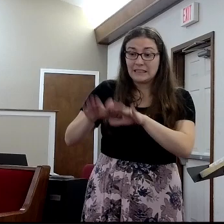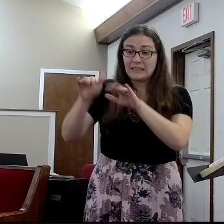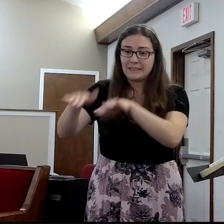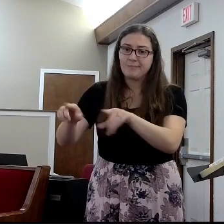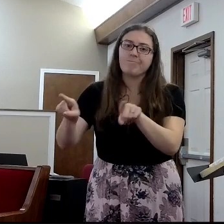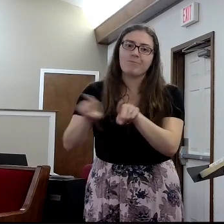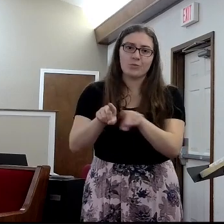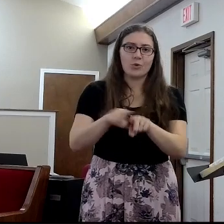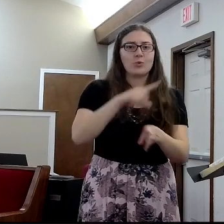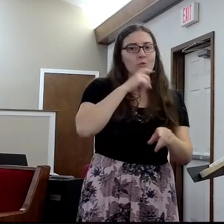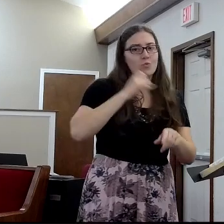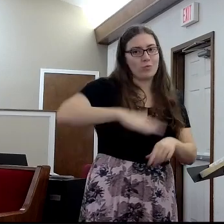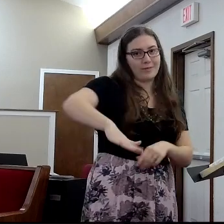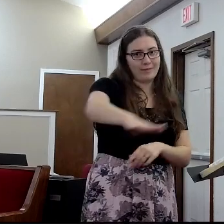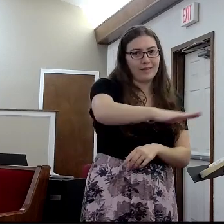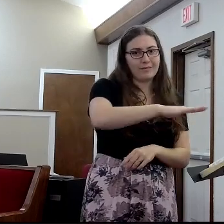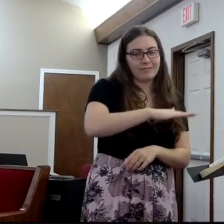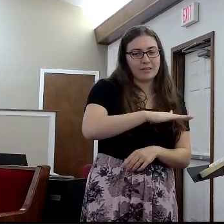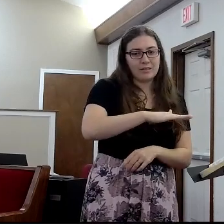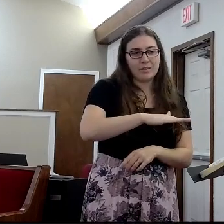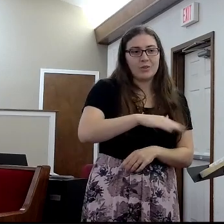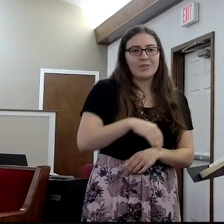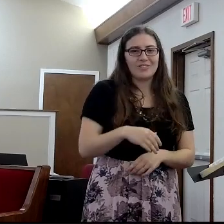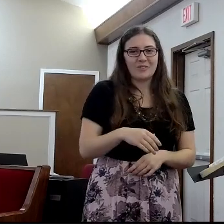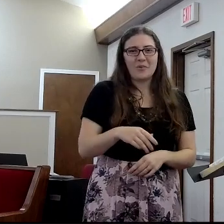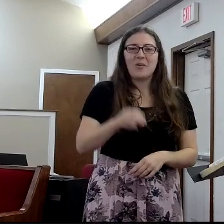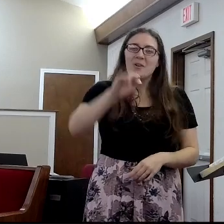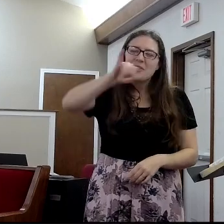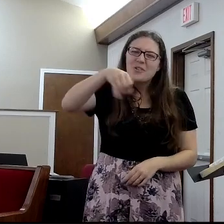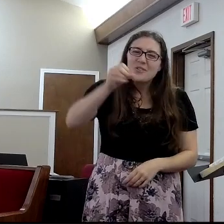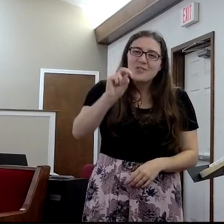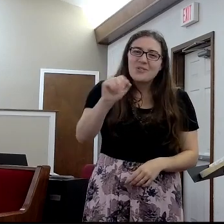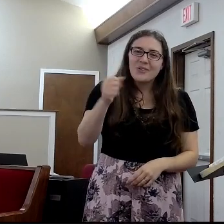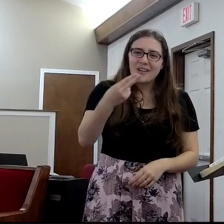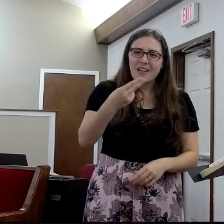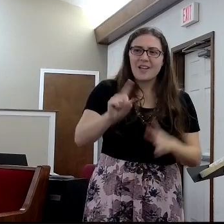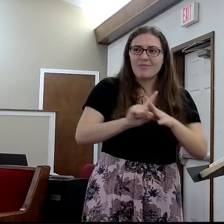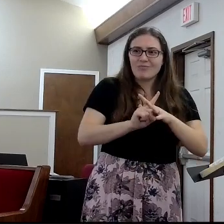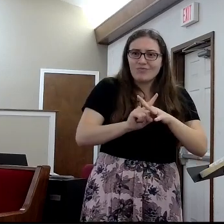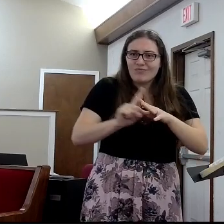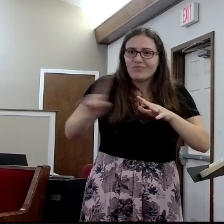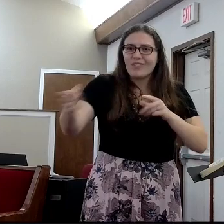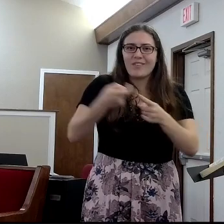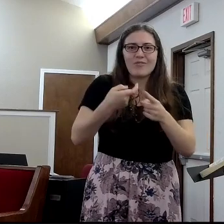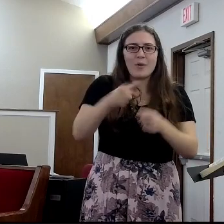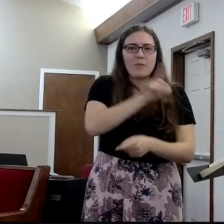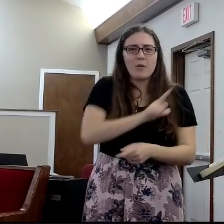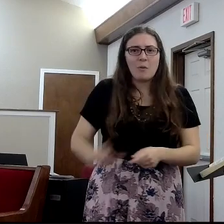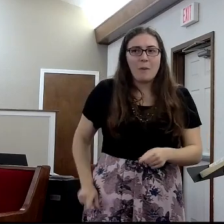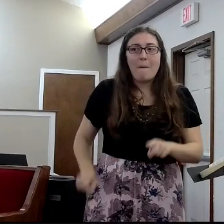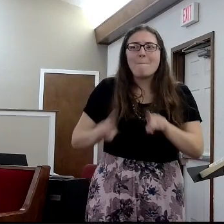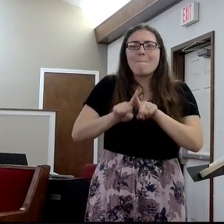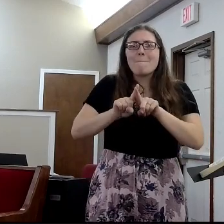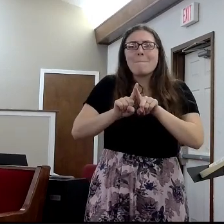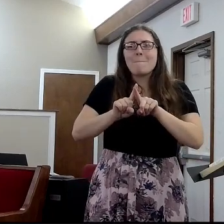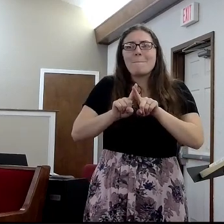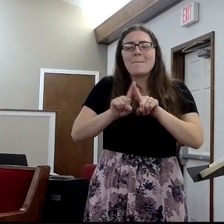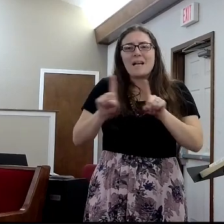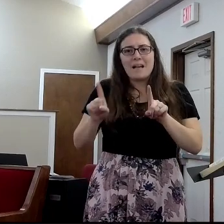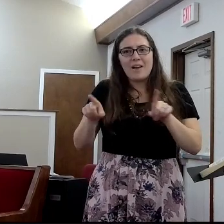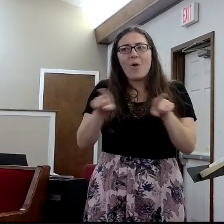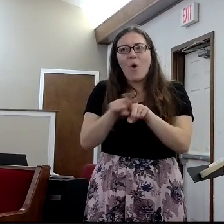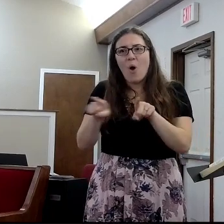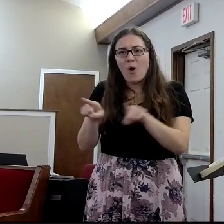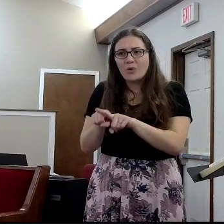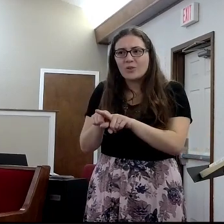hath made the sea and dry land." So here's Jonah running from the Lord, but yet he's still professing his faith to the Lord.